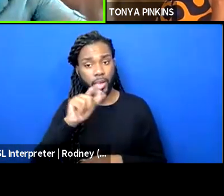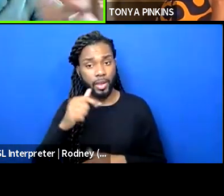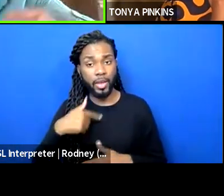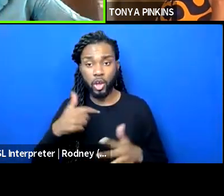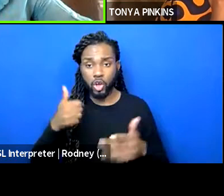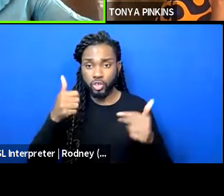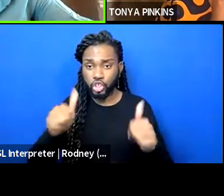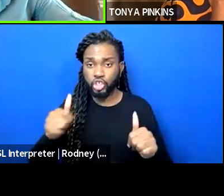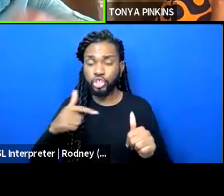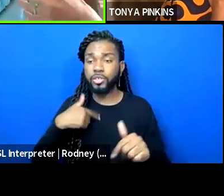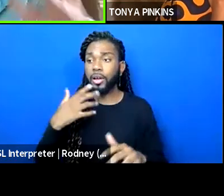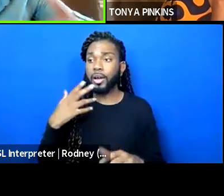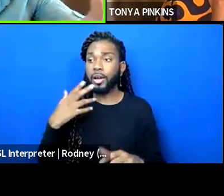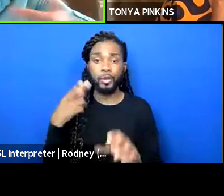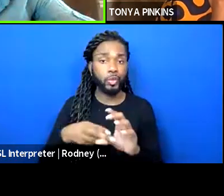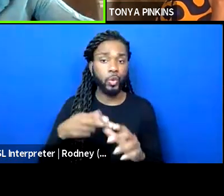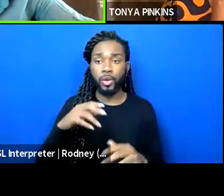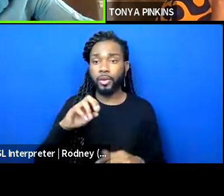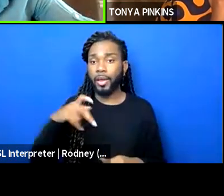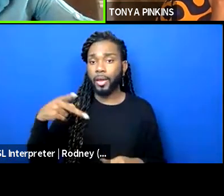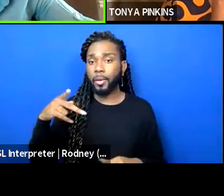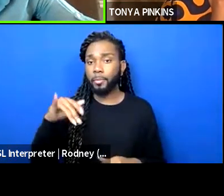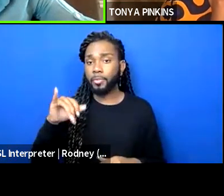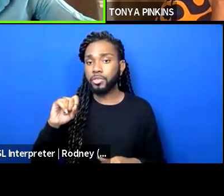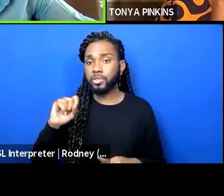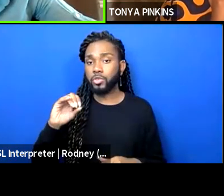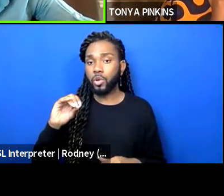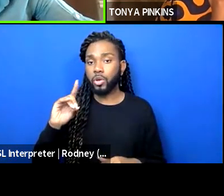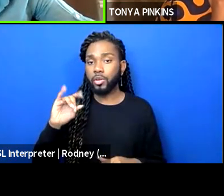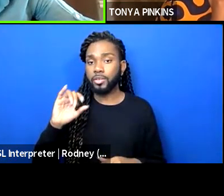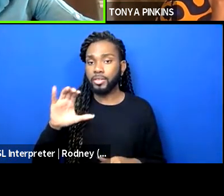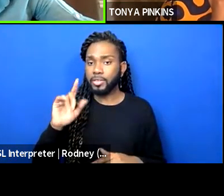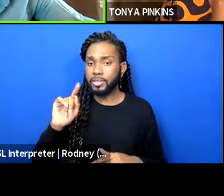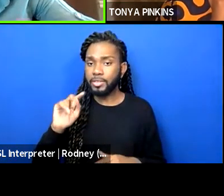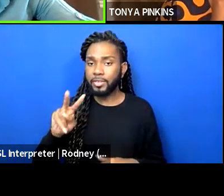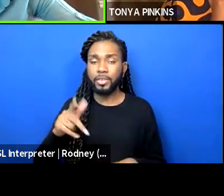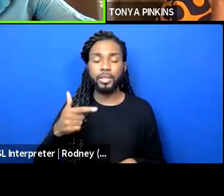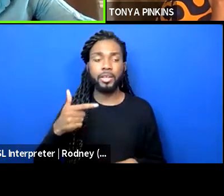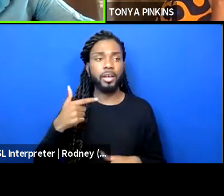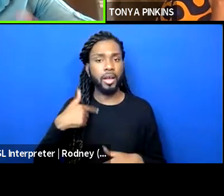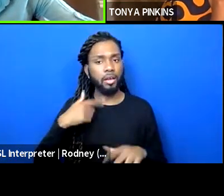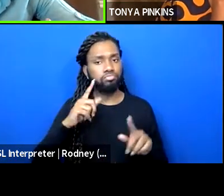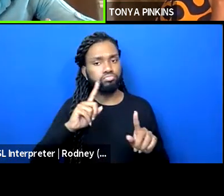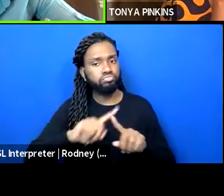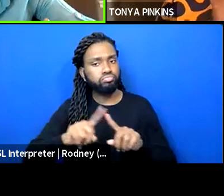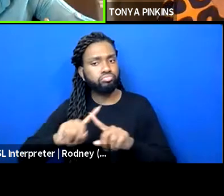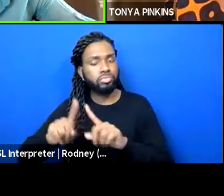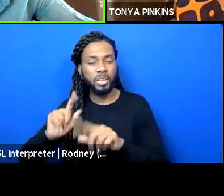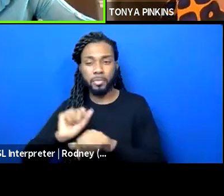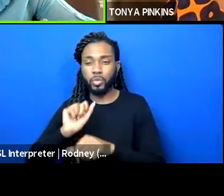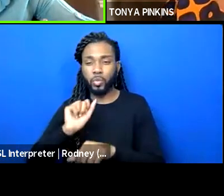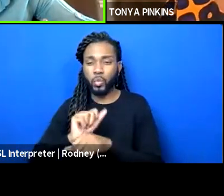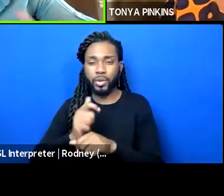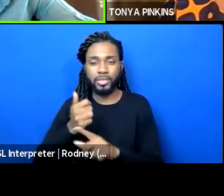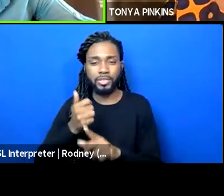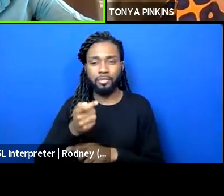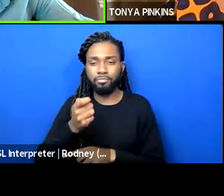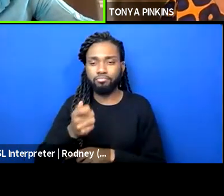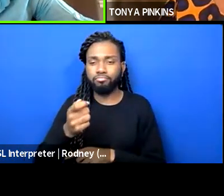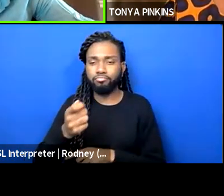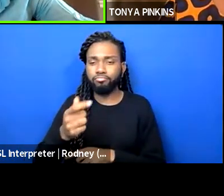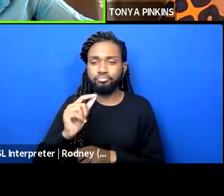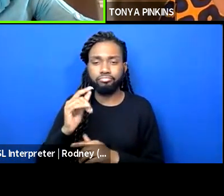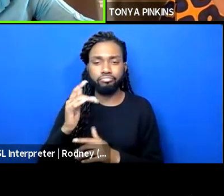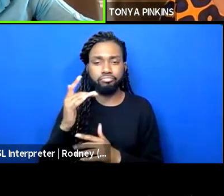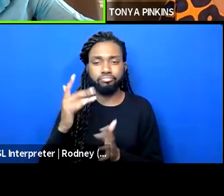made it on episodic TV. I was able to do you know, things, but the work was so sporadic and I